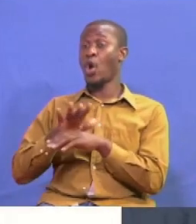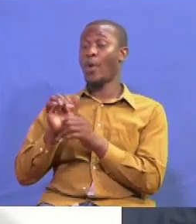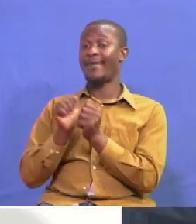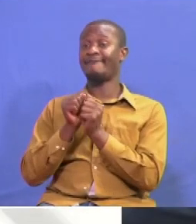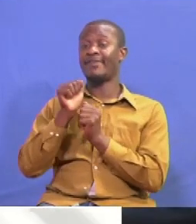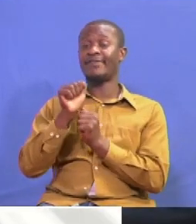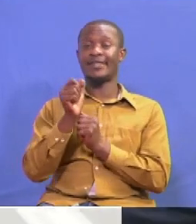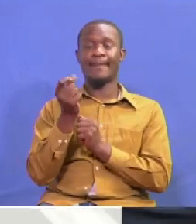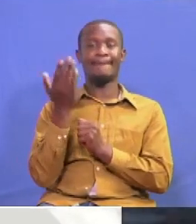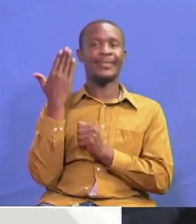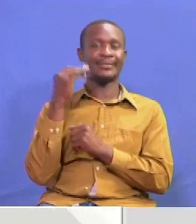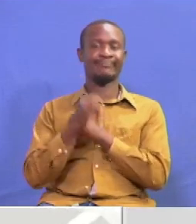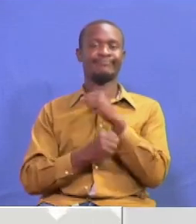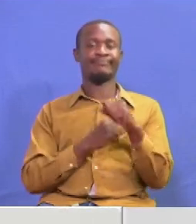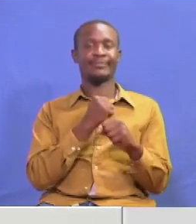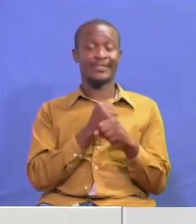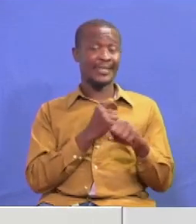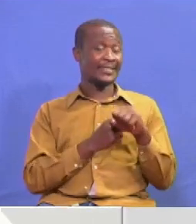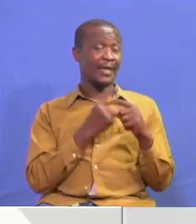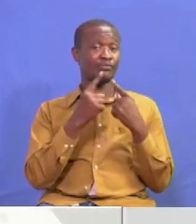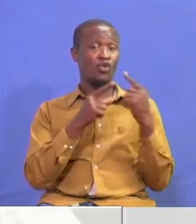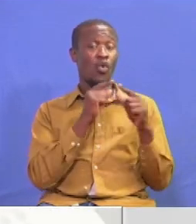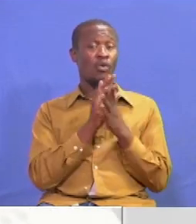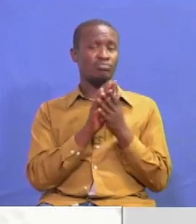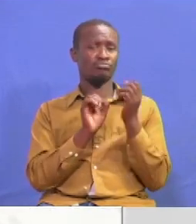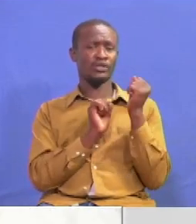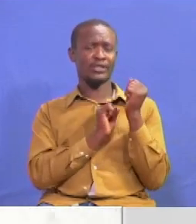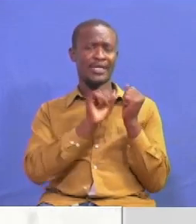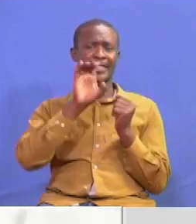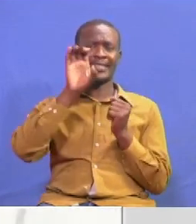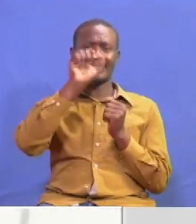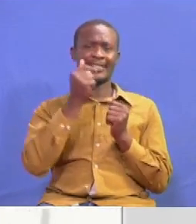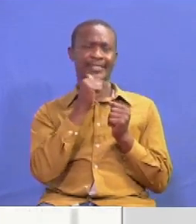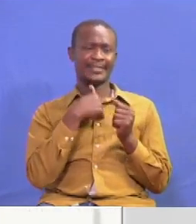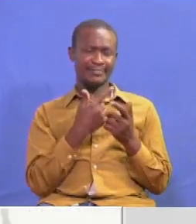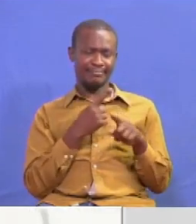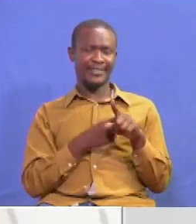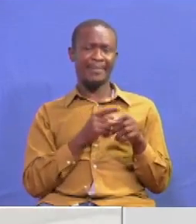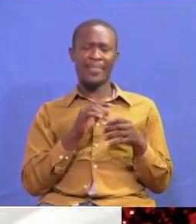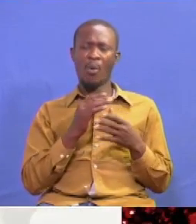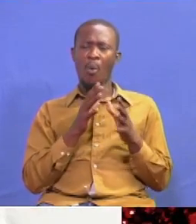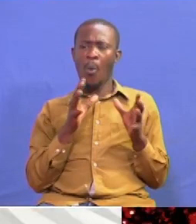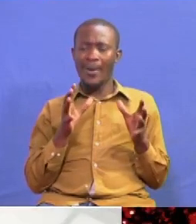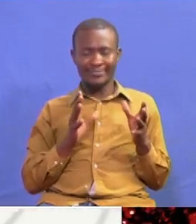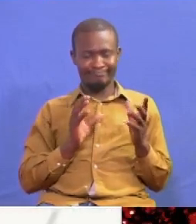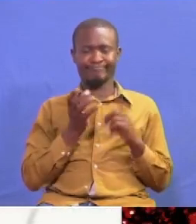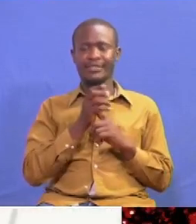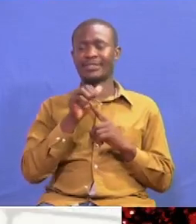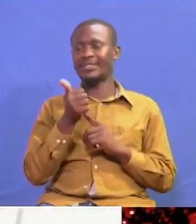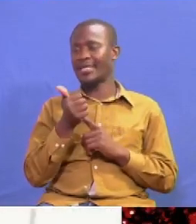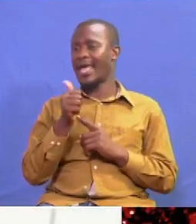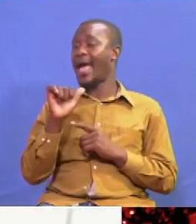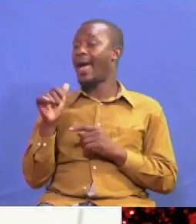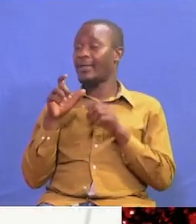15th of August last year. While speaking on security, the CS said that due to their wide reach, TikTok and other social